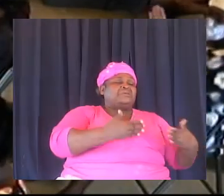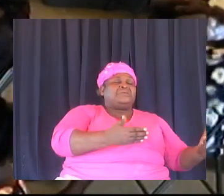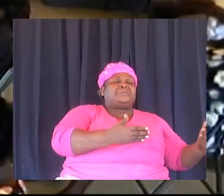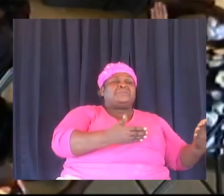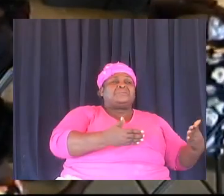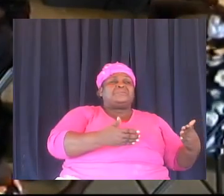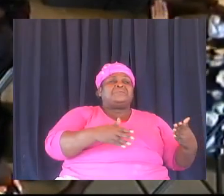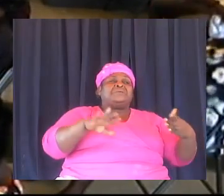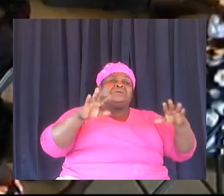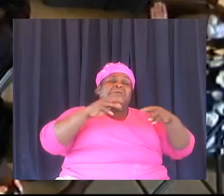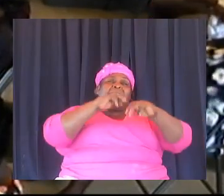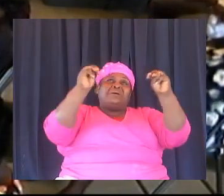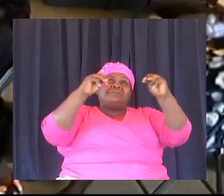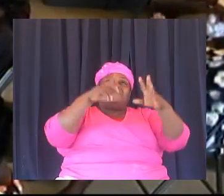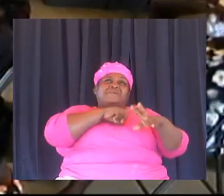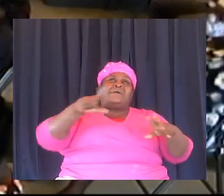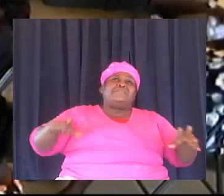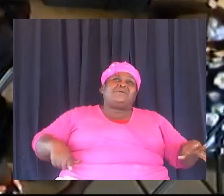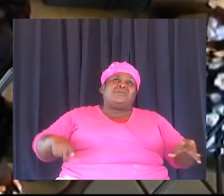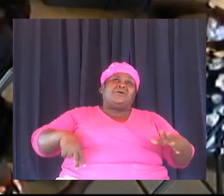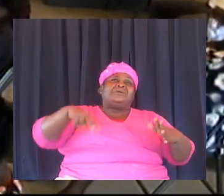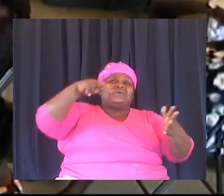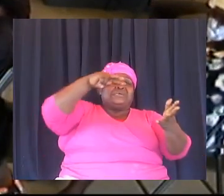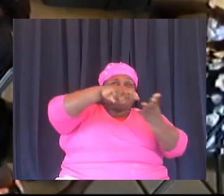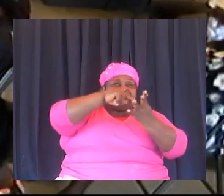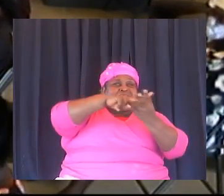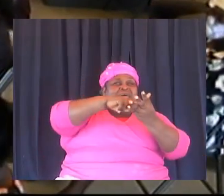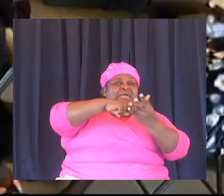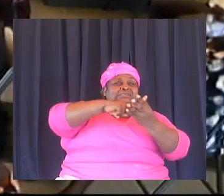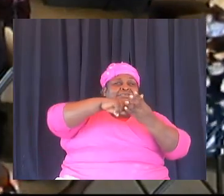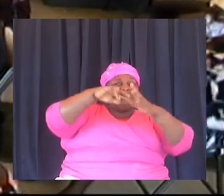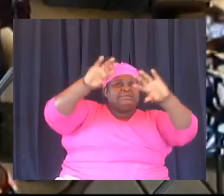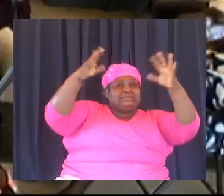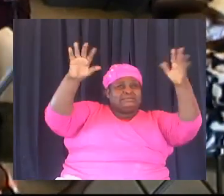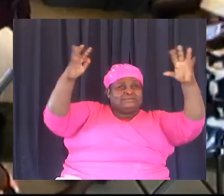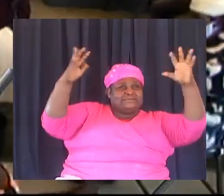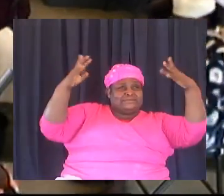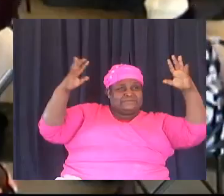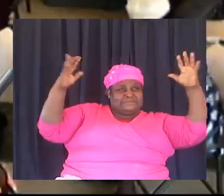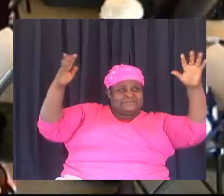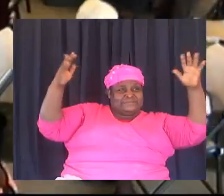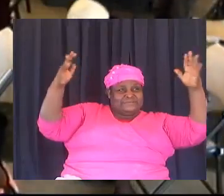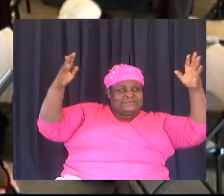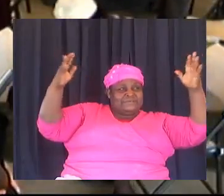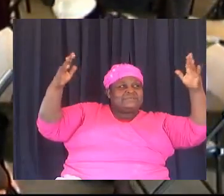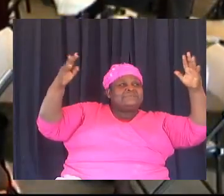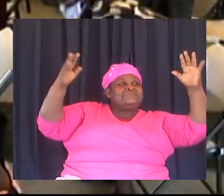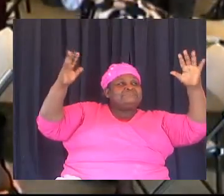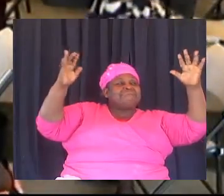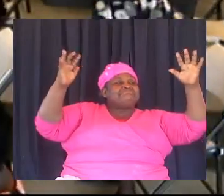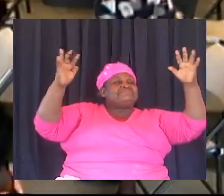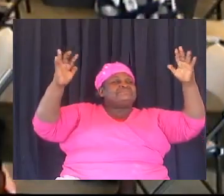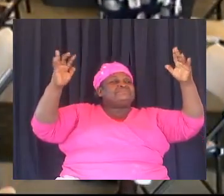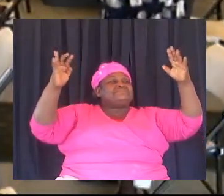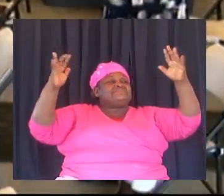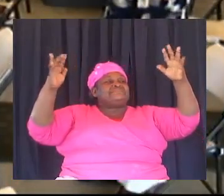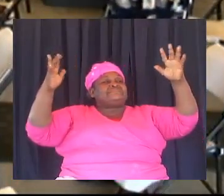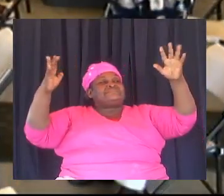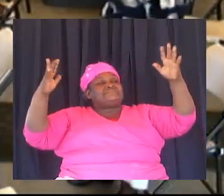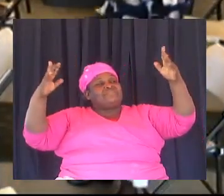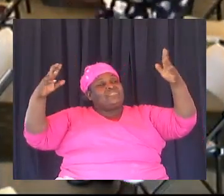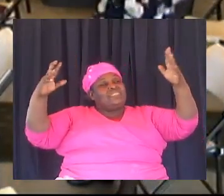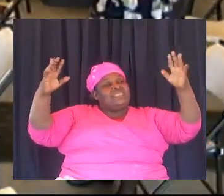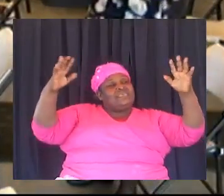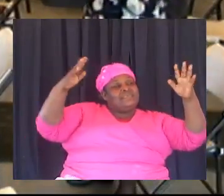together? Can we give him a standing ovation? Everybody, can we stand up and put our hands together and give our great God